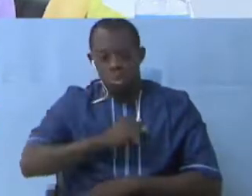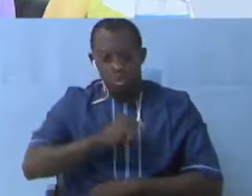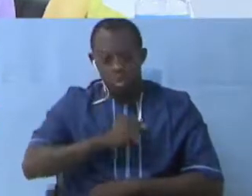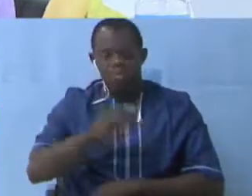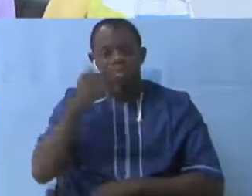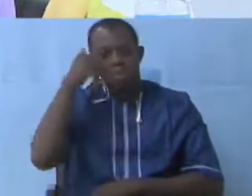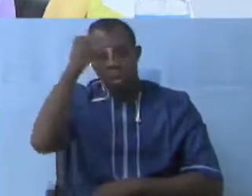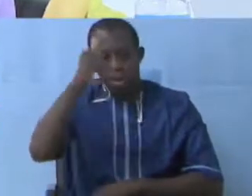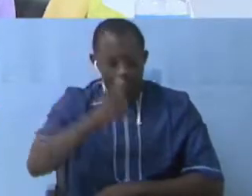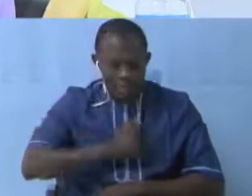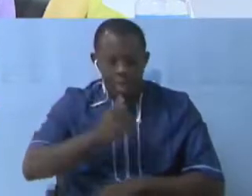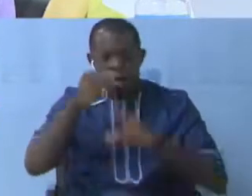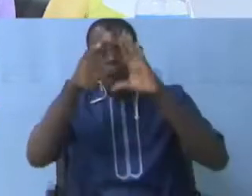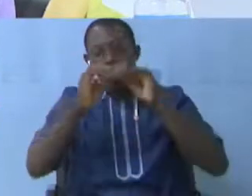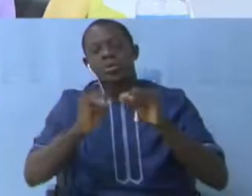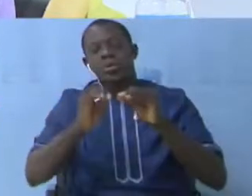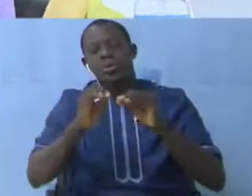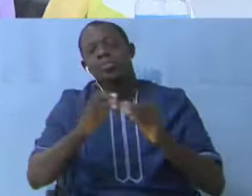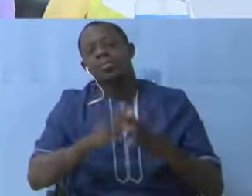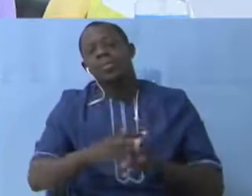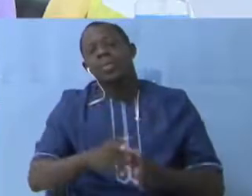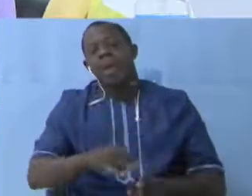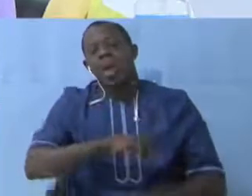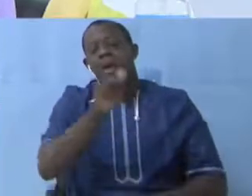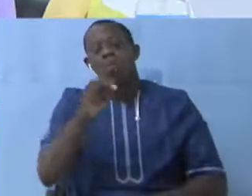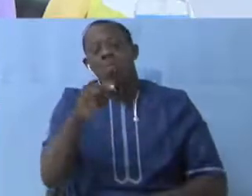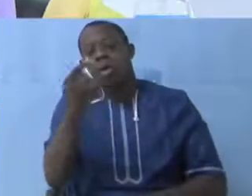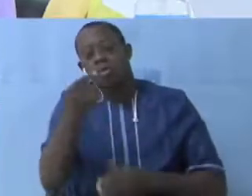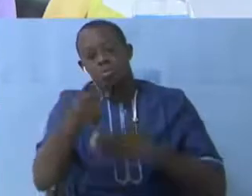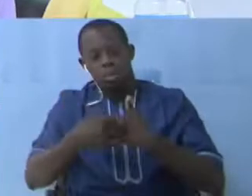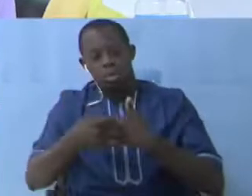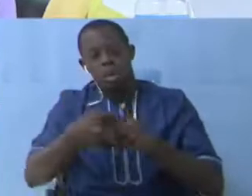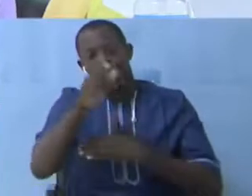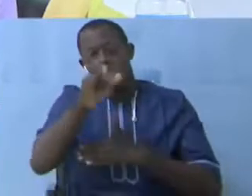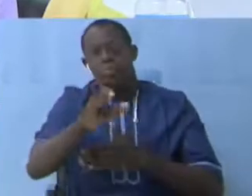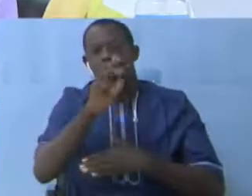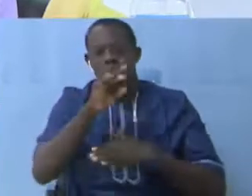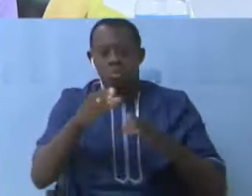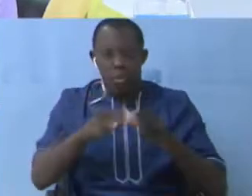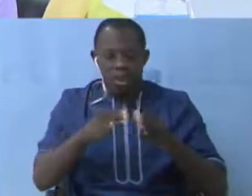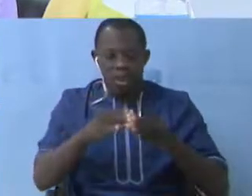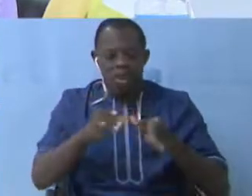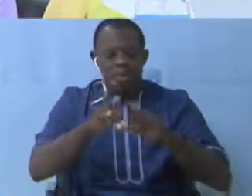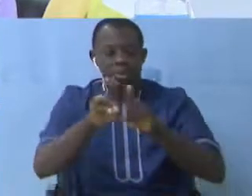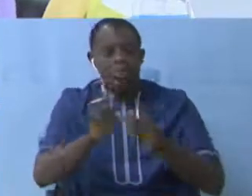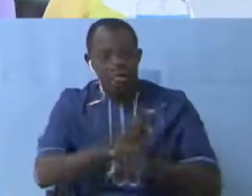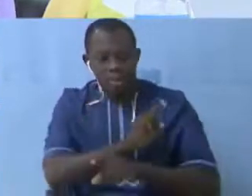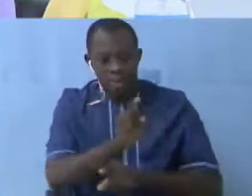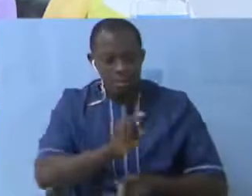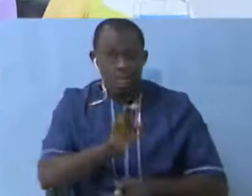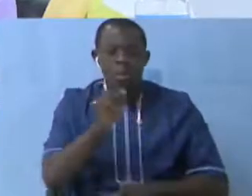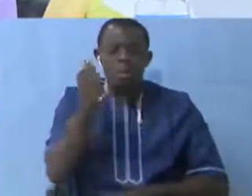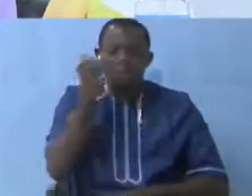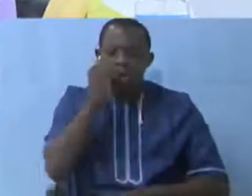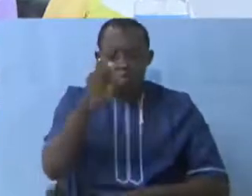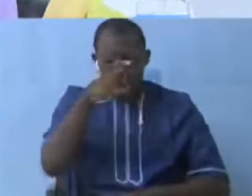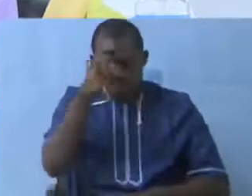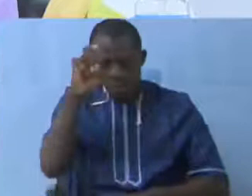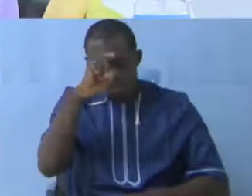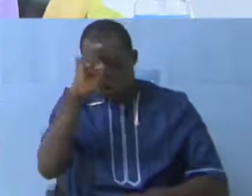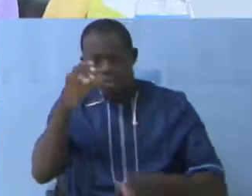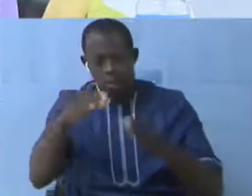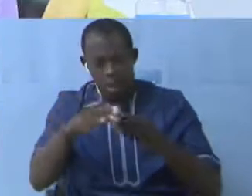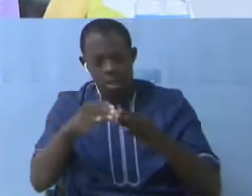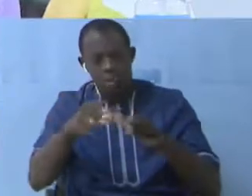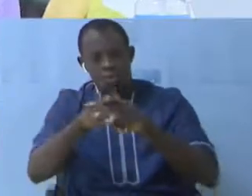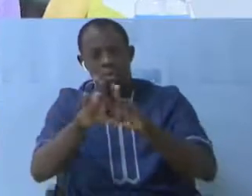daldi téléphone suma office. And one of the contact who was with them, my PA particularly, she was always working with them, briefing